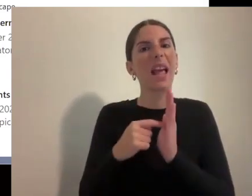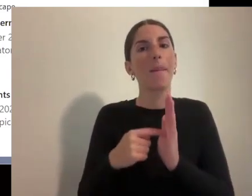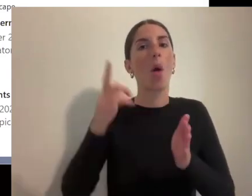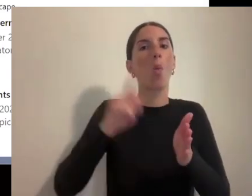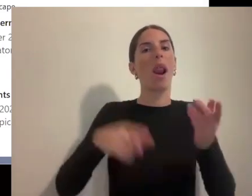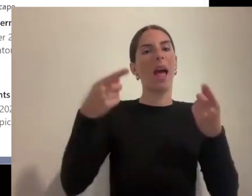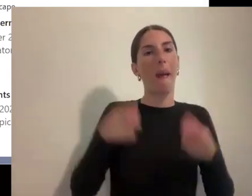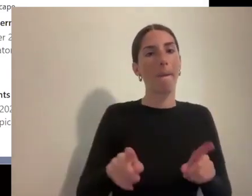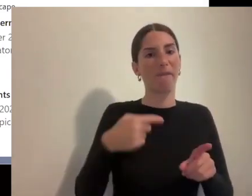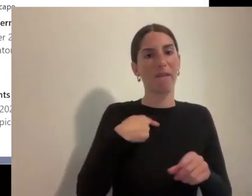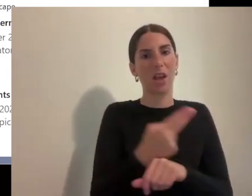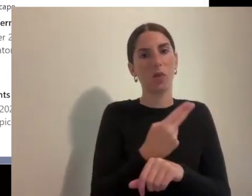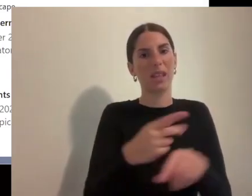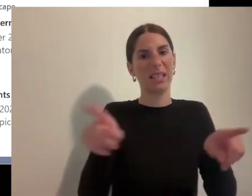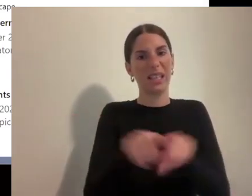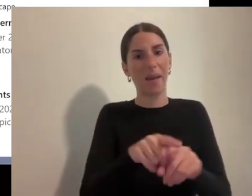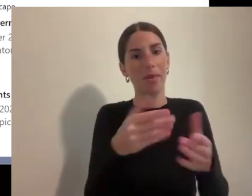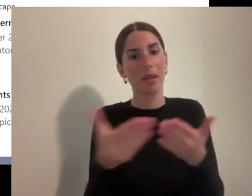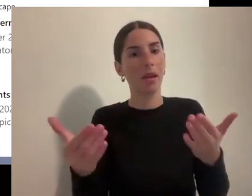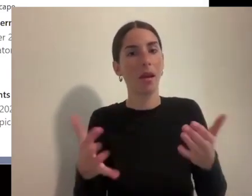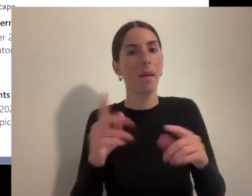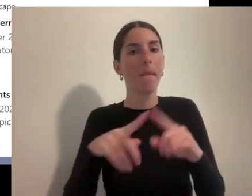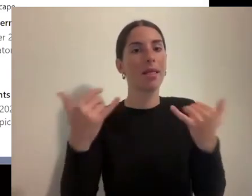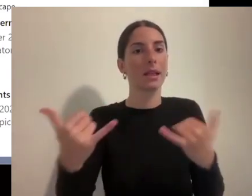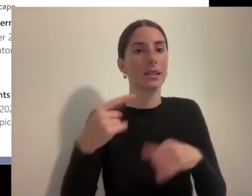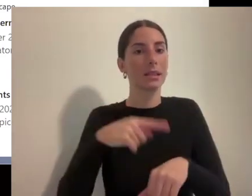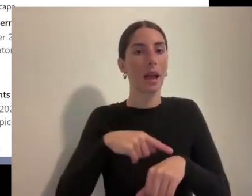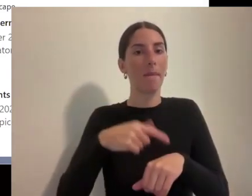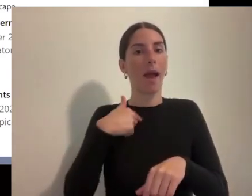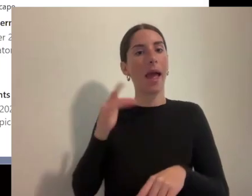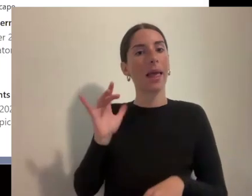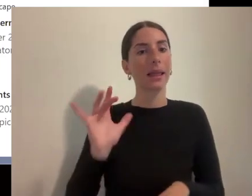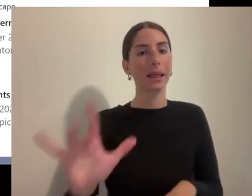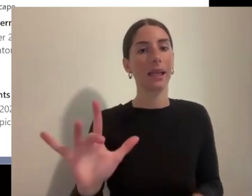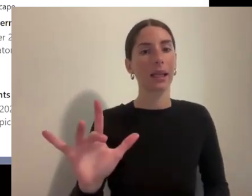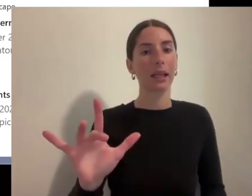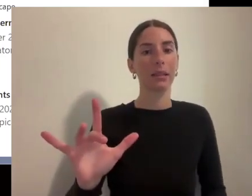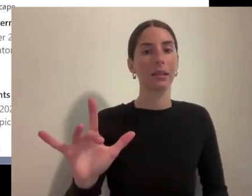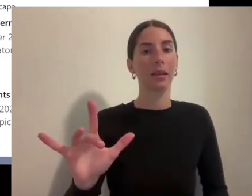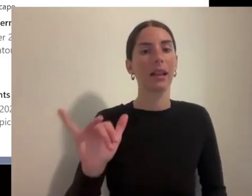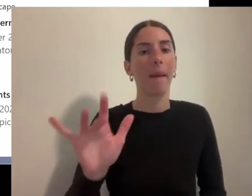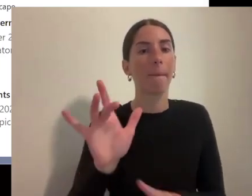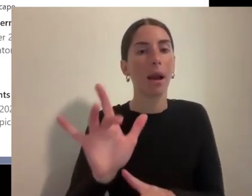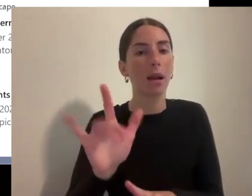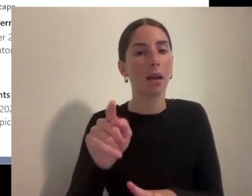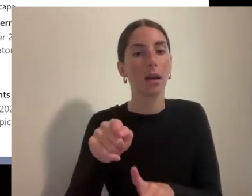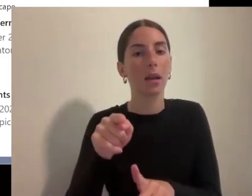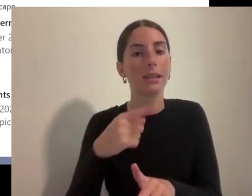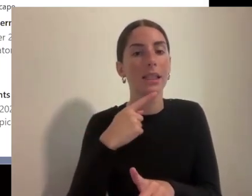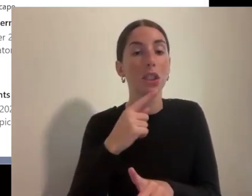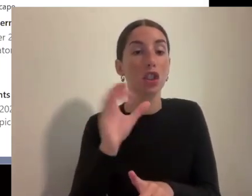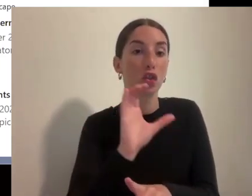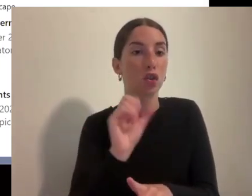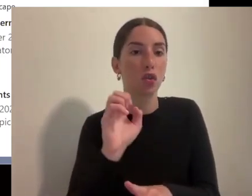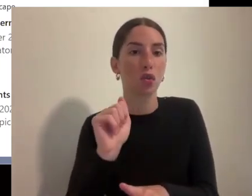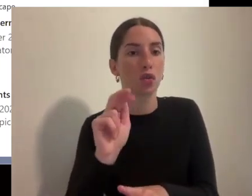use exactly the same keywords, but this time I clicked this little button down here that says